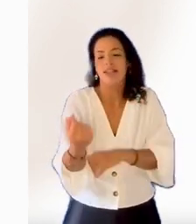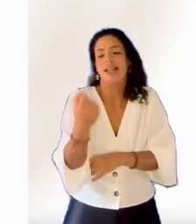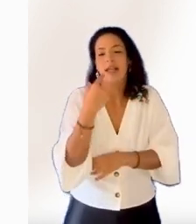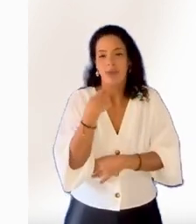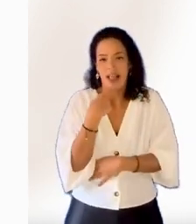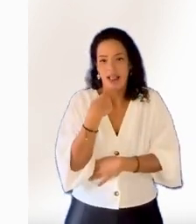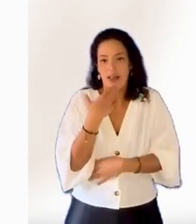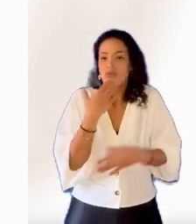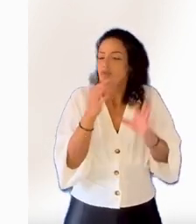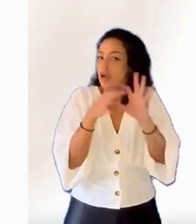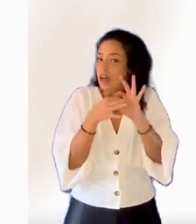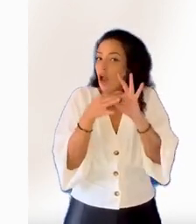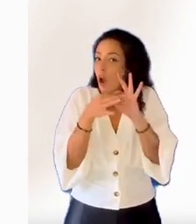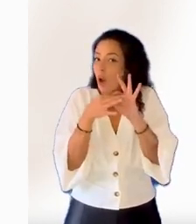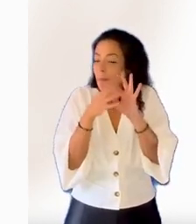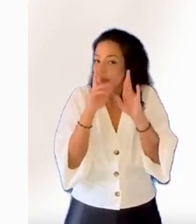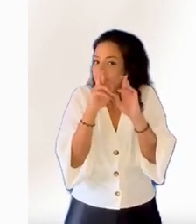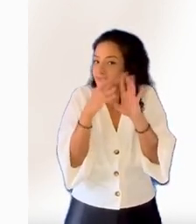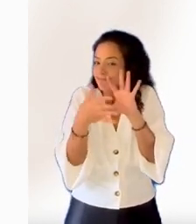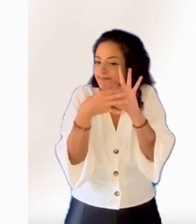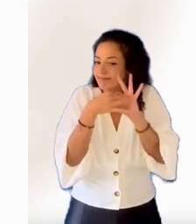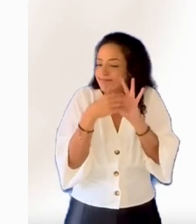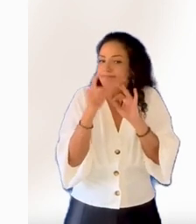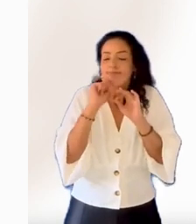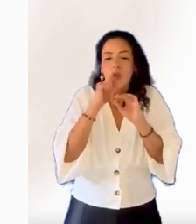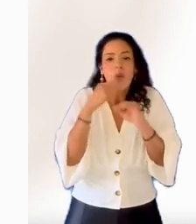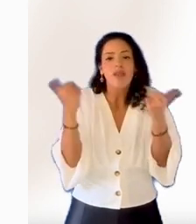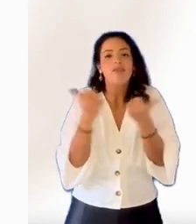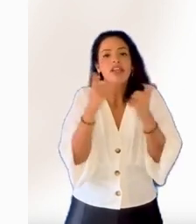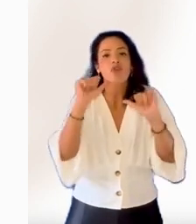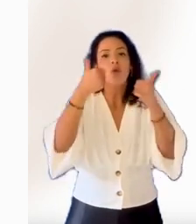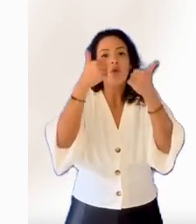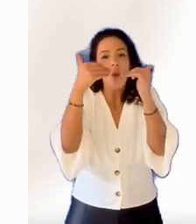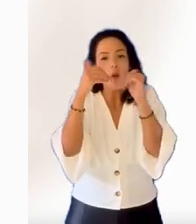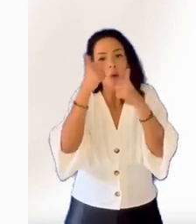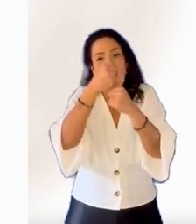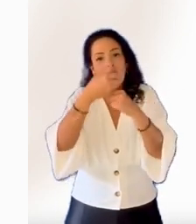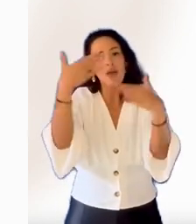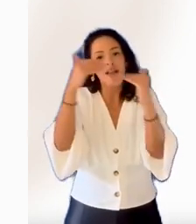and we very much hope that you will join us to complete our gold level training session in the future.